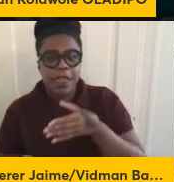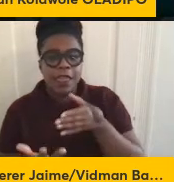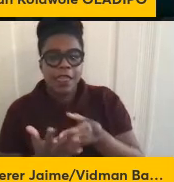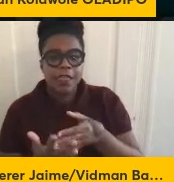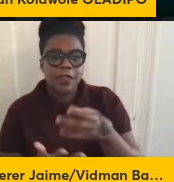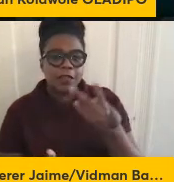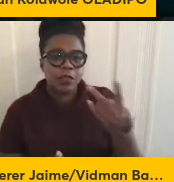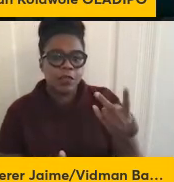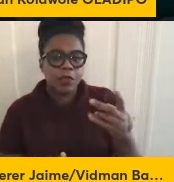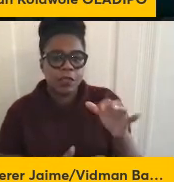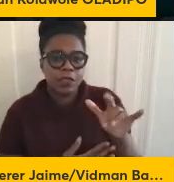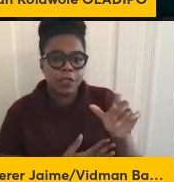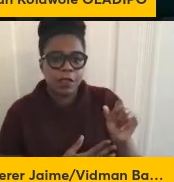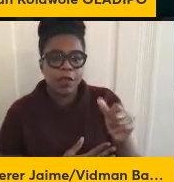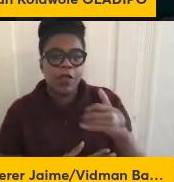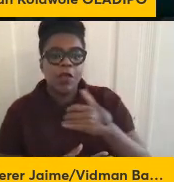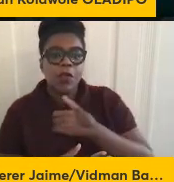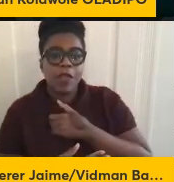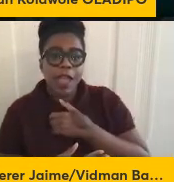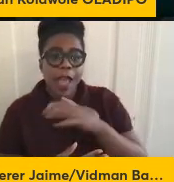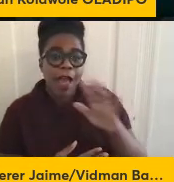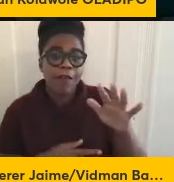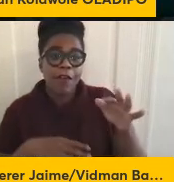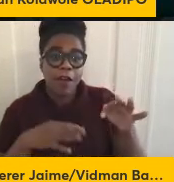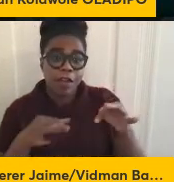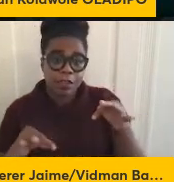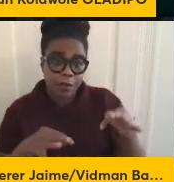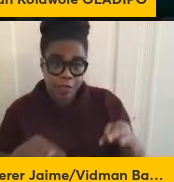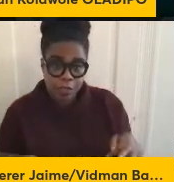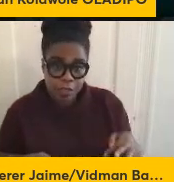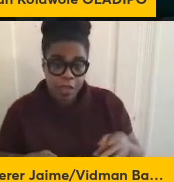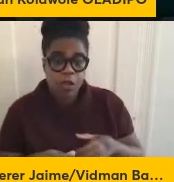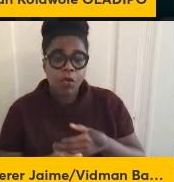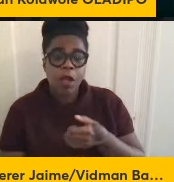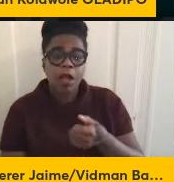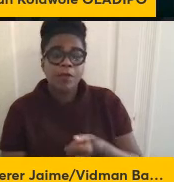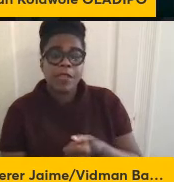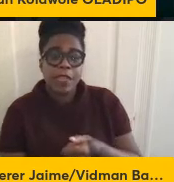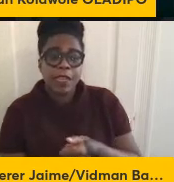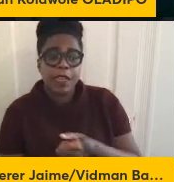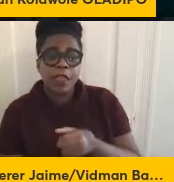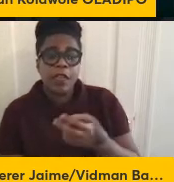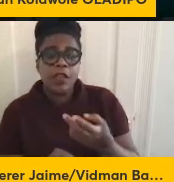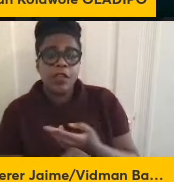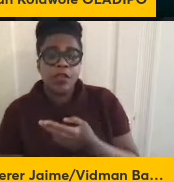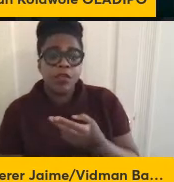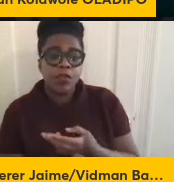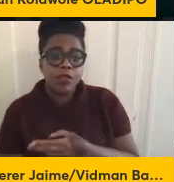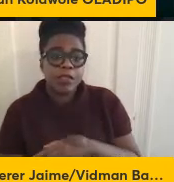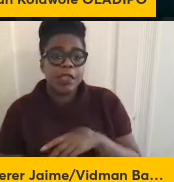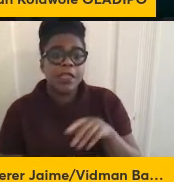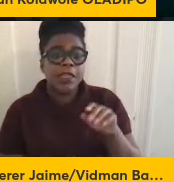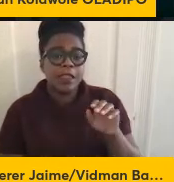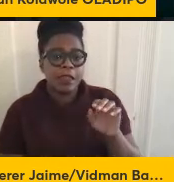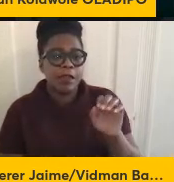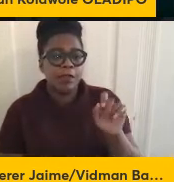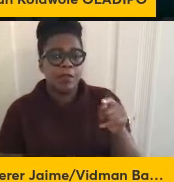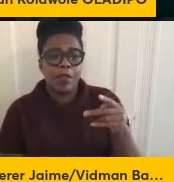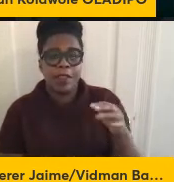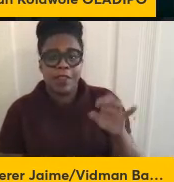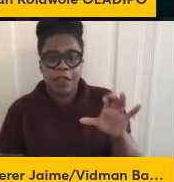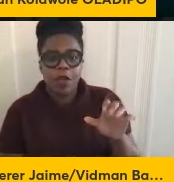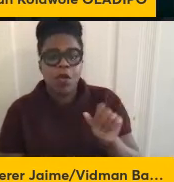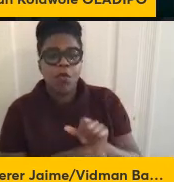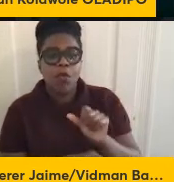cells. So we have our directions. We've been able to complete the animal trial using mice. We've gotten the ethical approval. We are working on